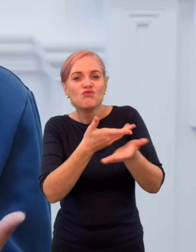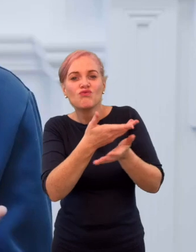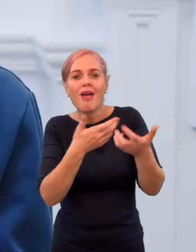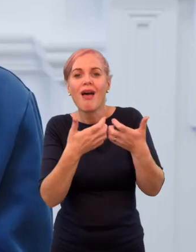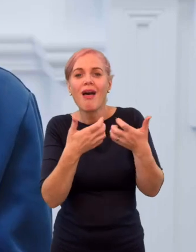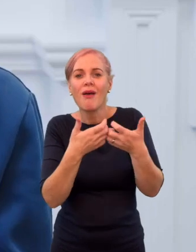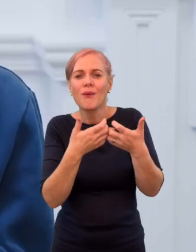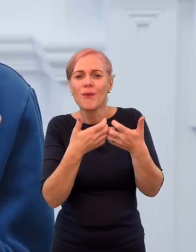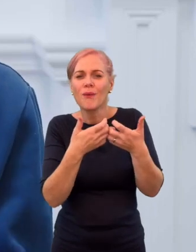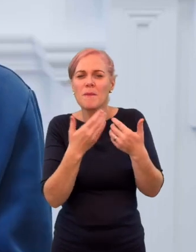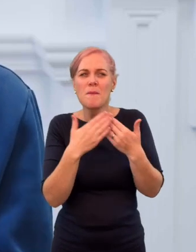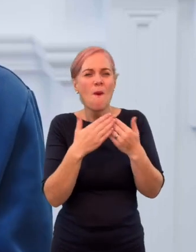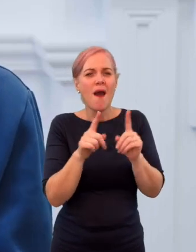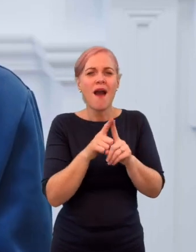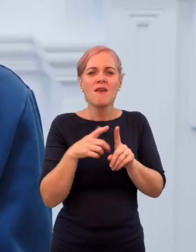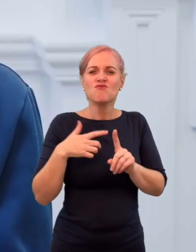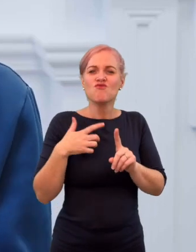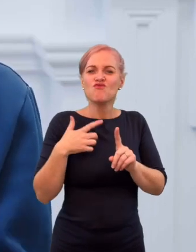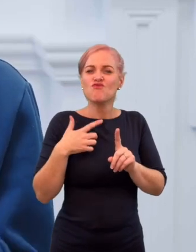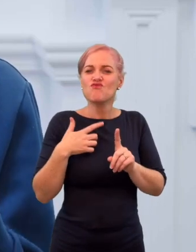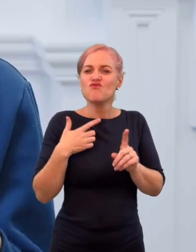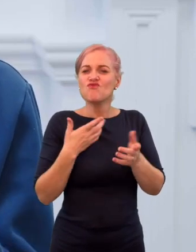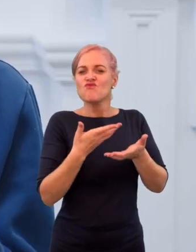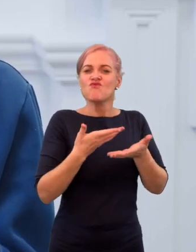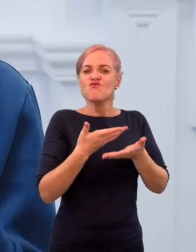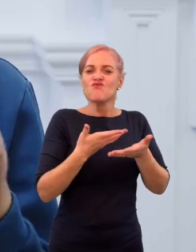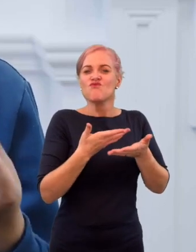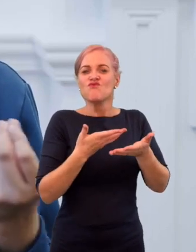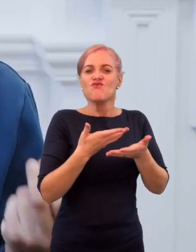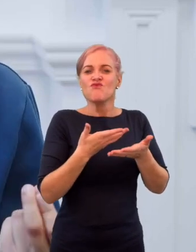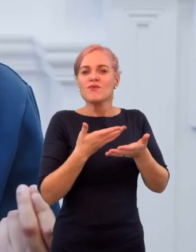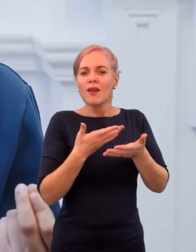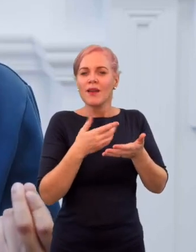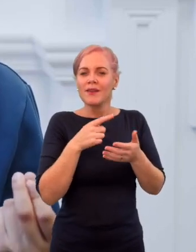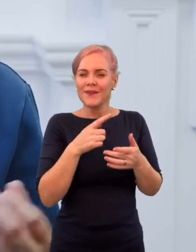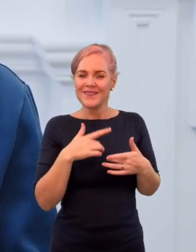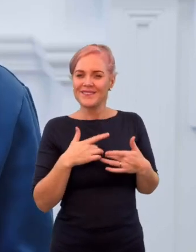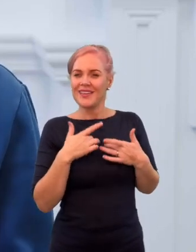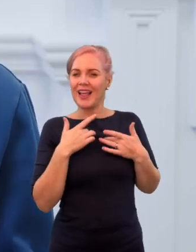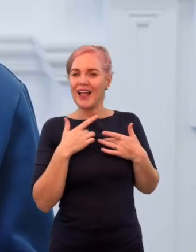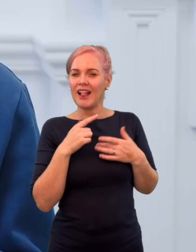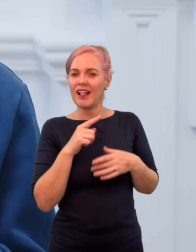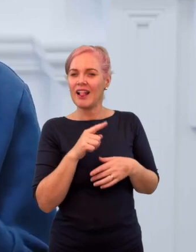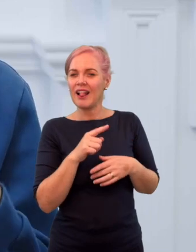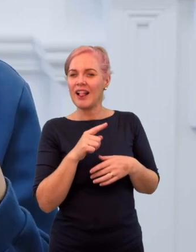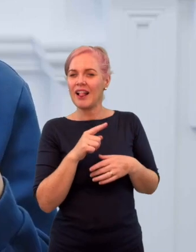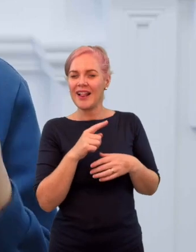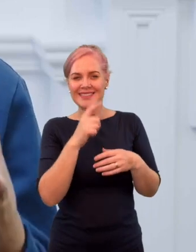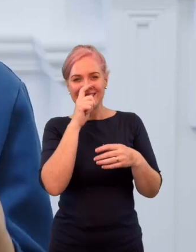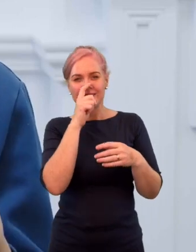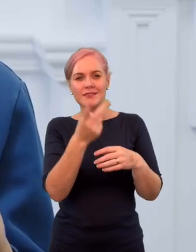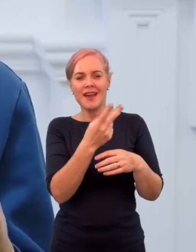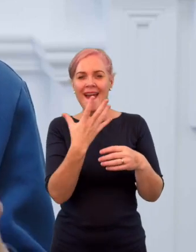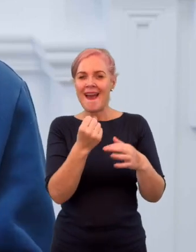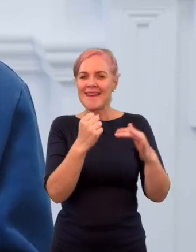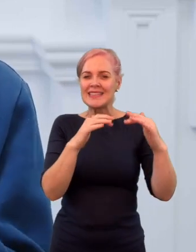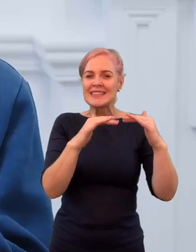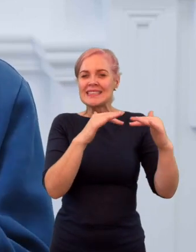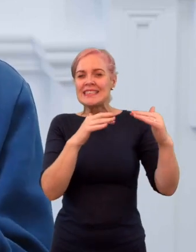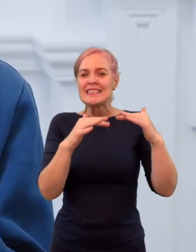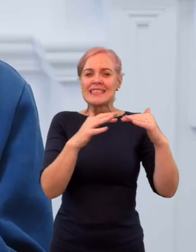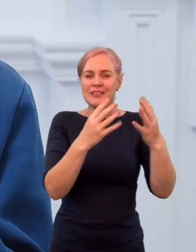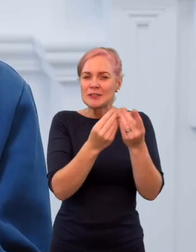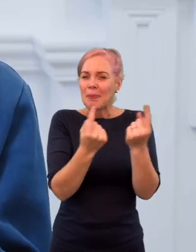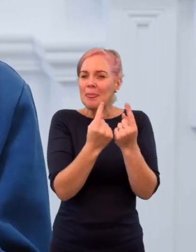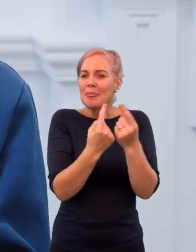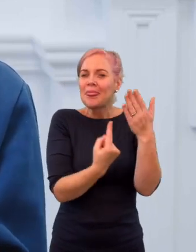their vocabulary, the way that they talk to each other is a little bit more of an aggressive tone. And so therefore you can actually sense there is a bit